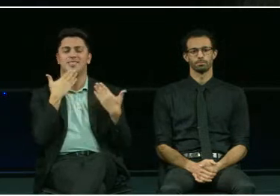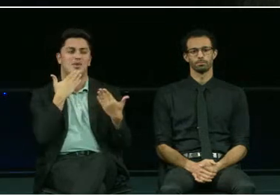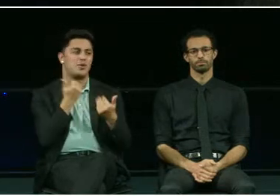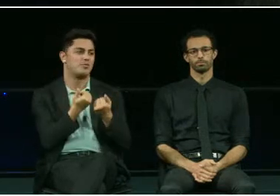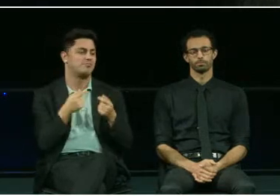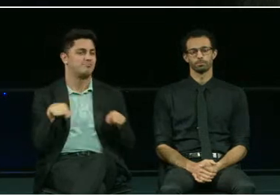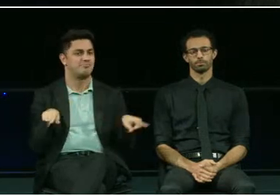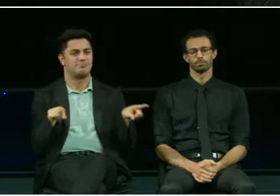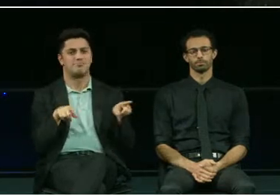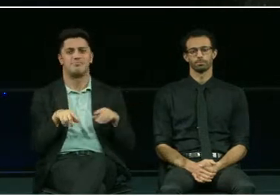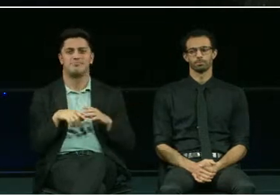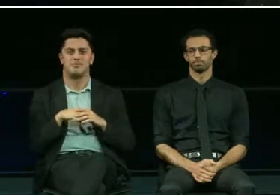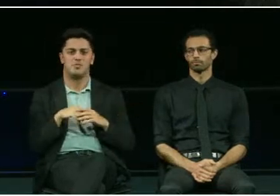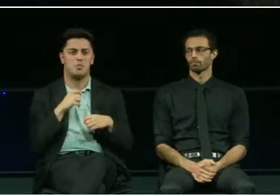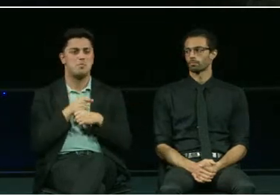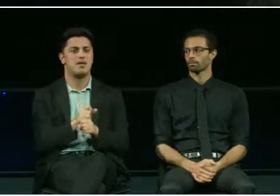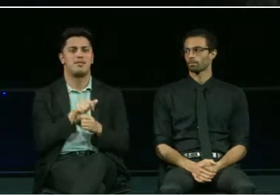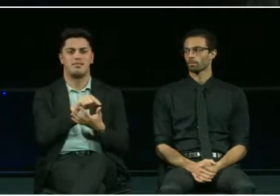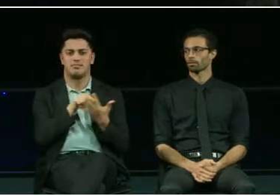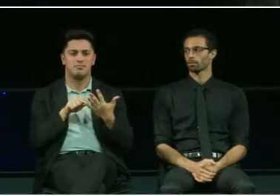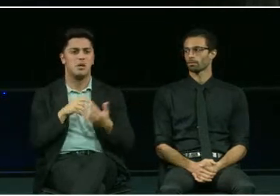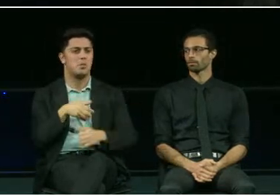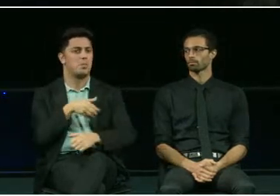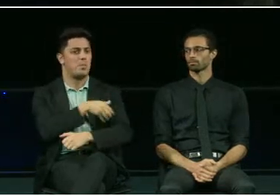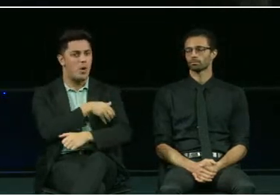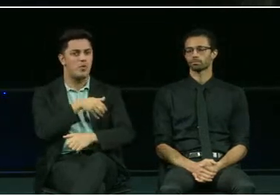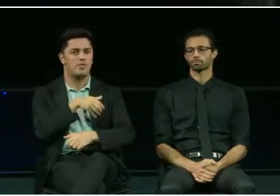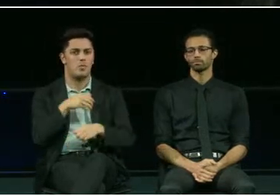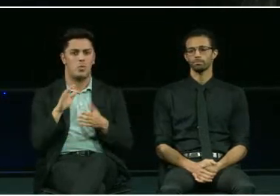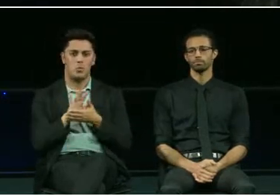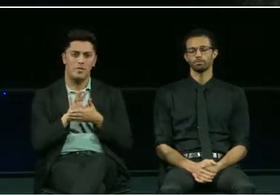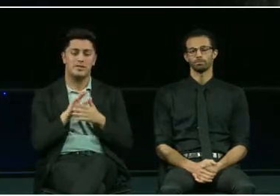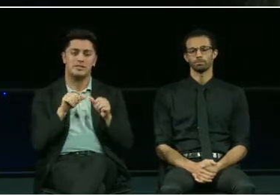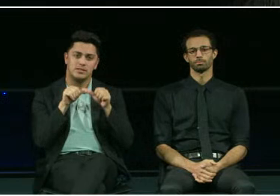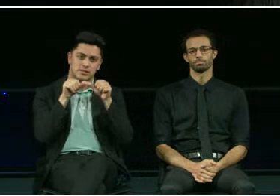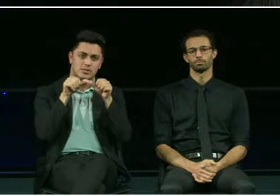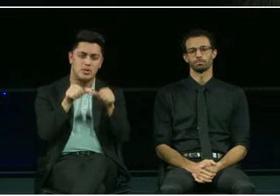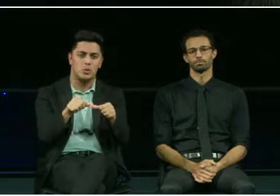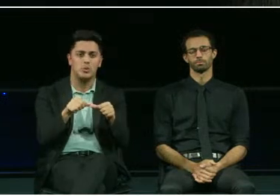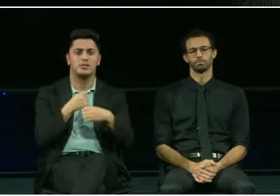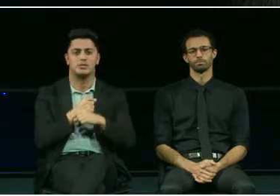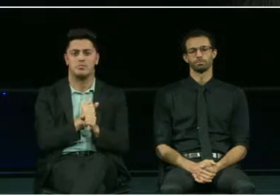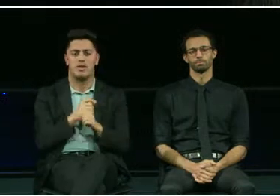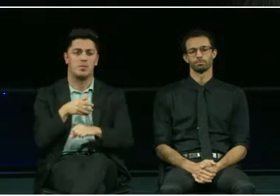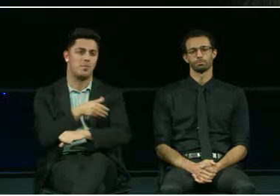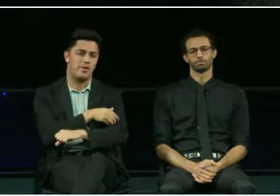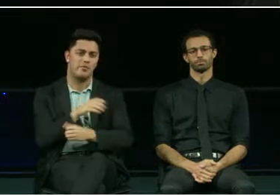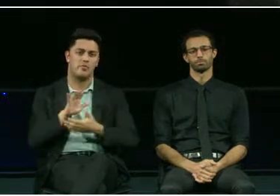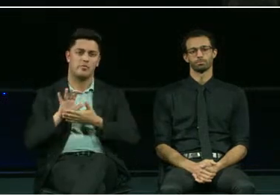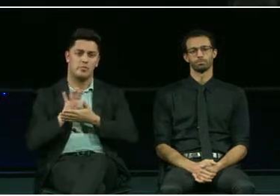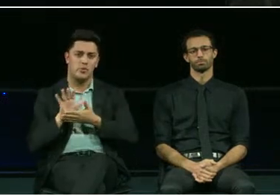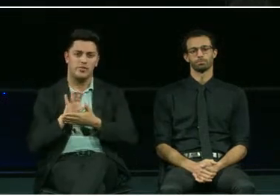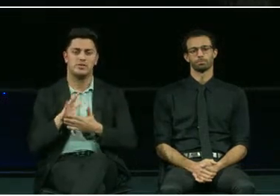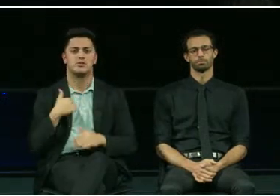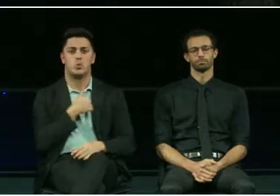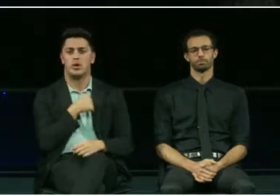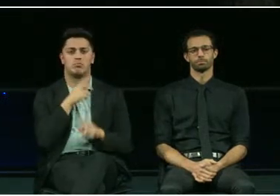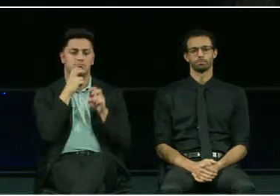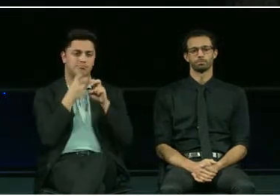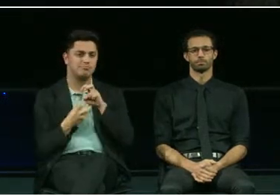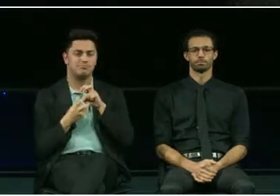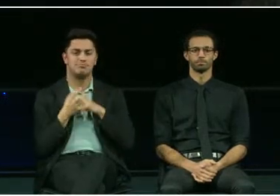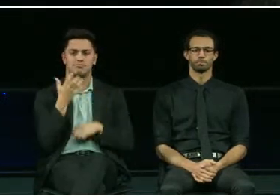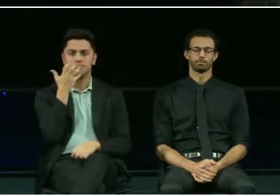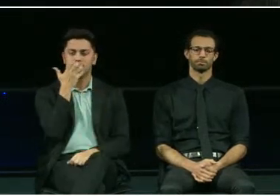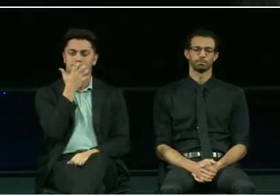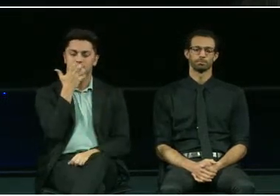much for making these powerful movies, and thank you for continuing to make these powerful movies. We are in awe